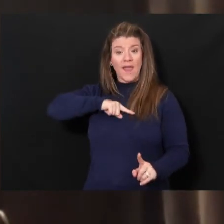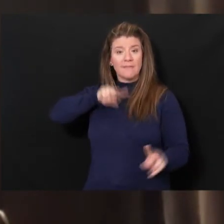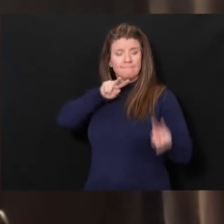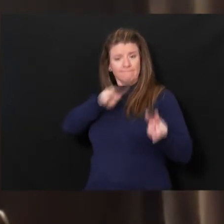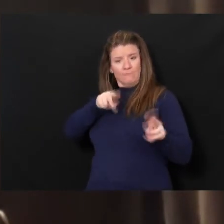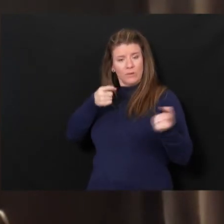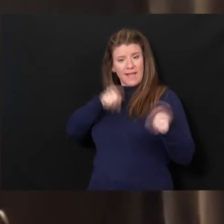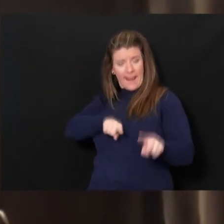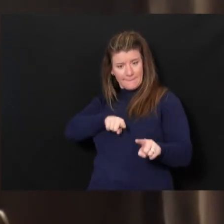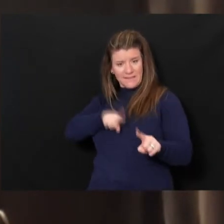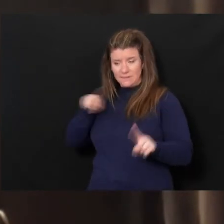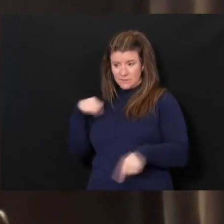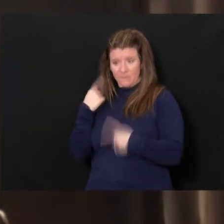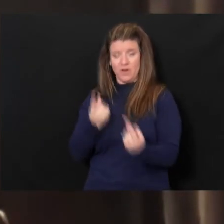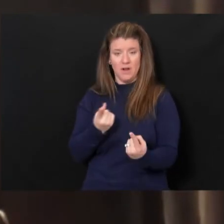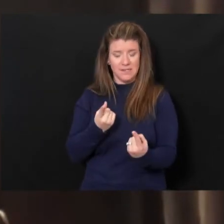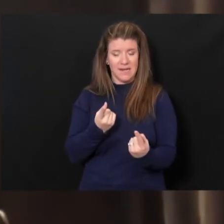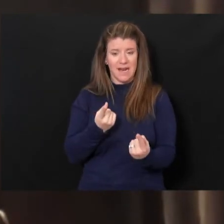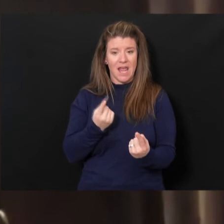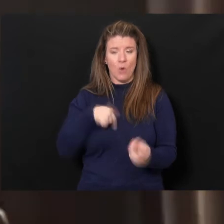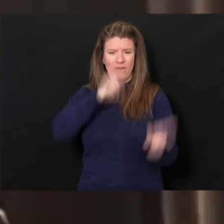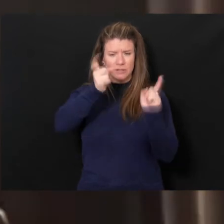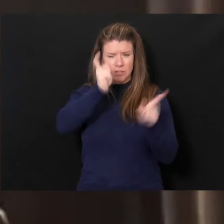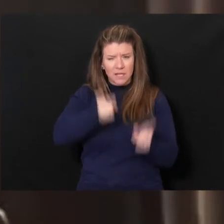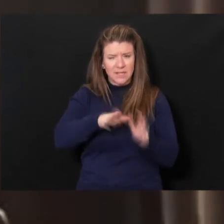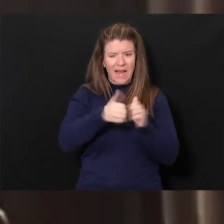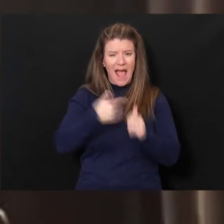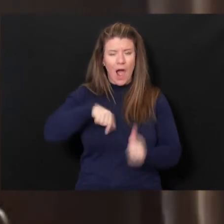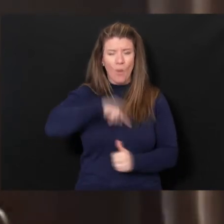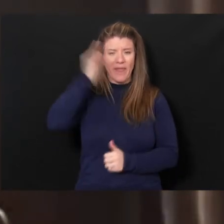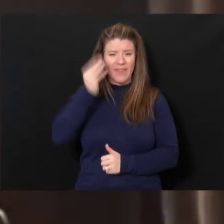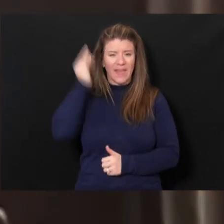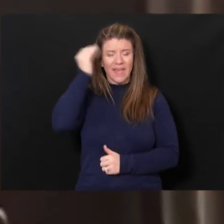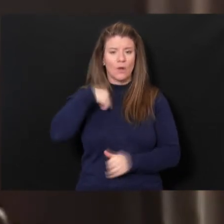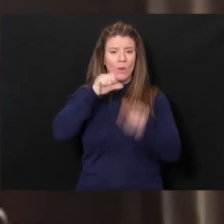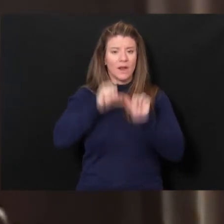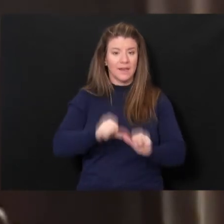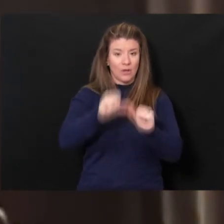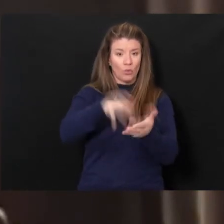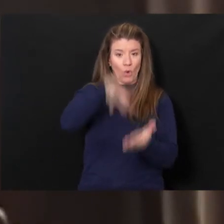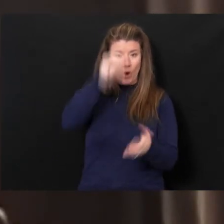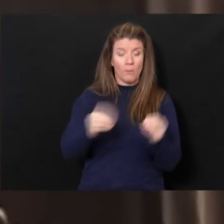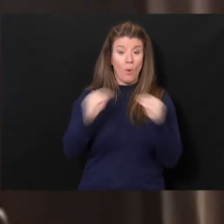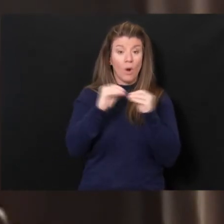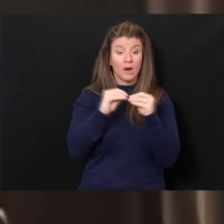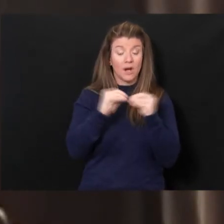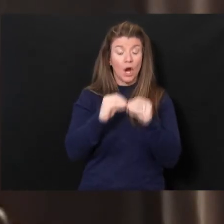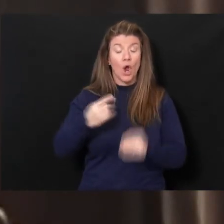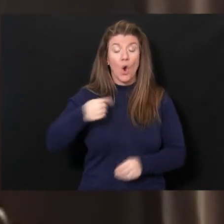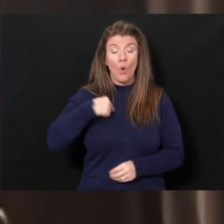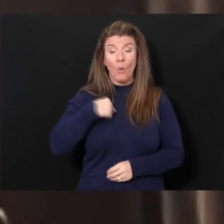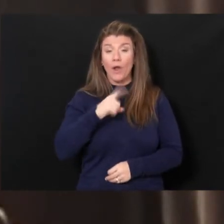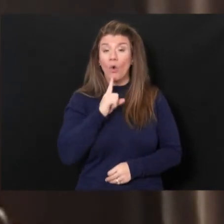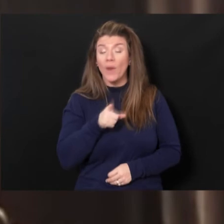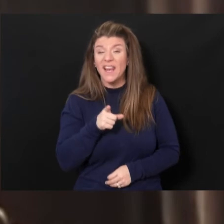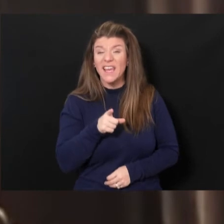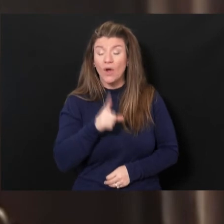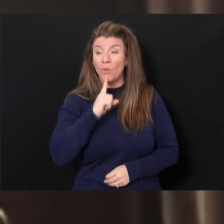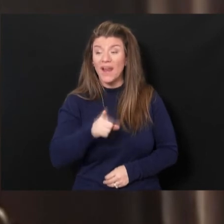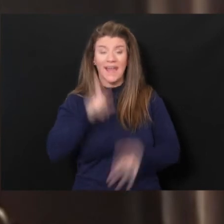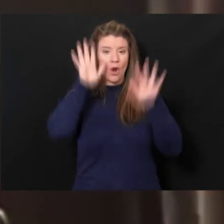that have happened, and we have all adjusted our thinking as we continue to learn more. We are really in a